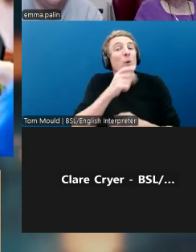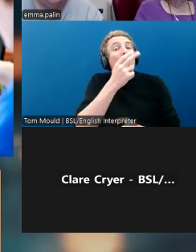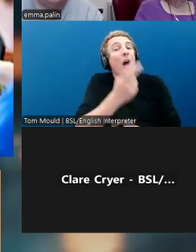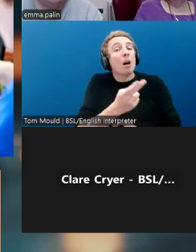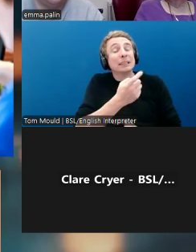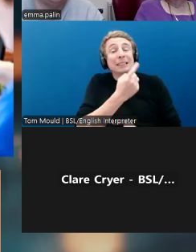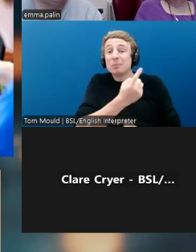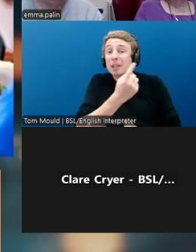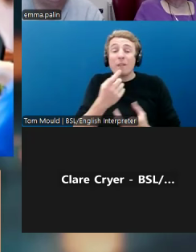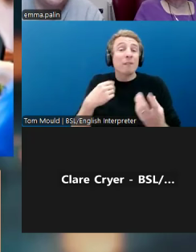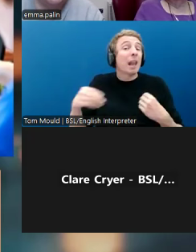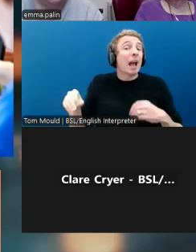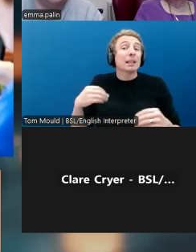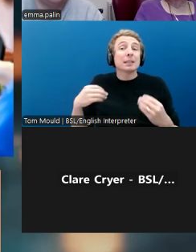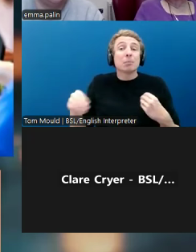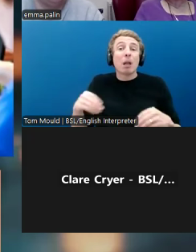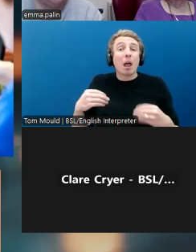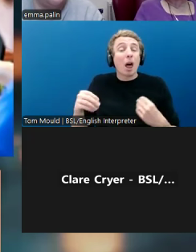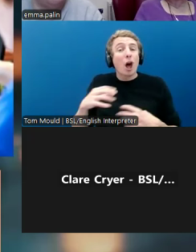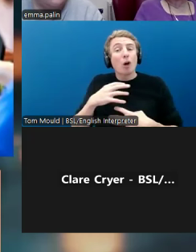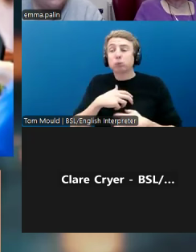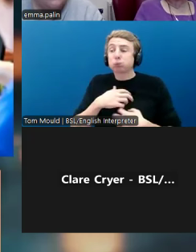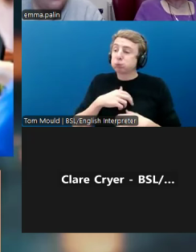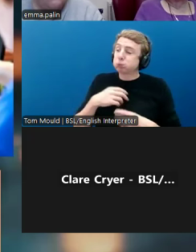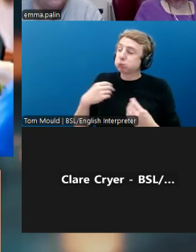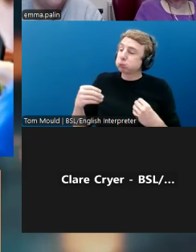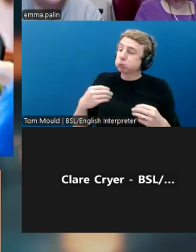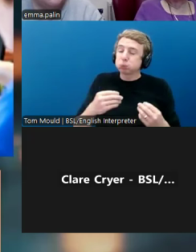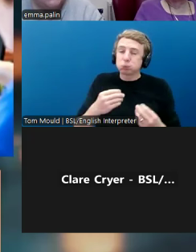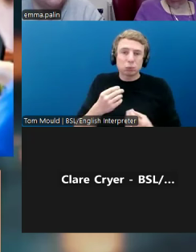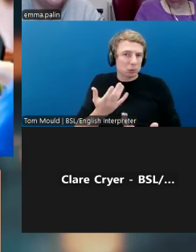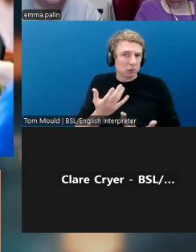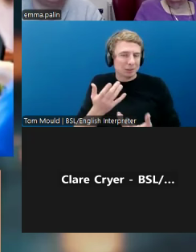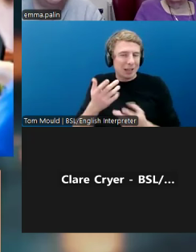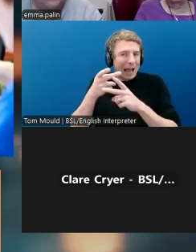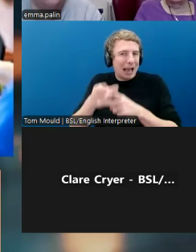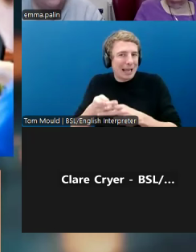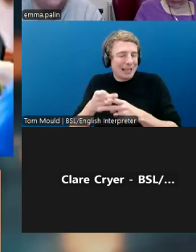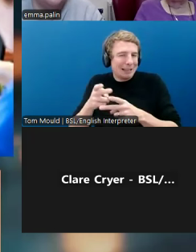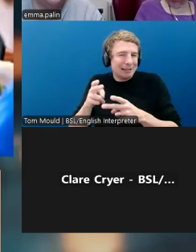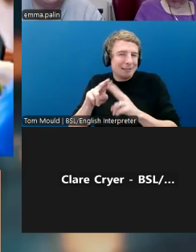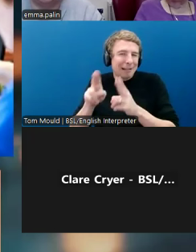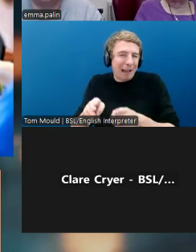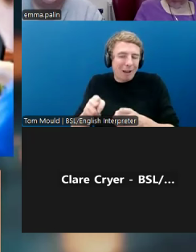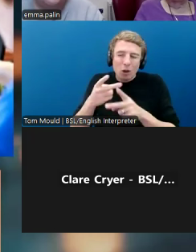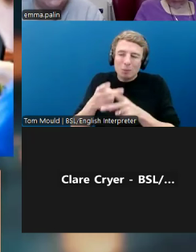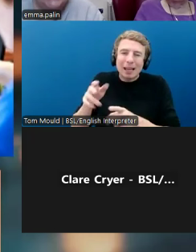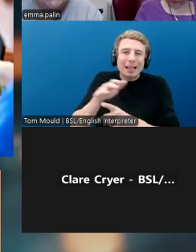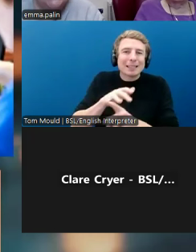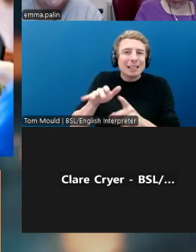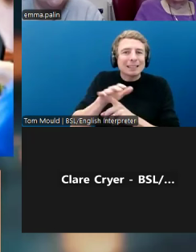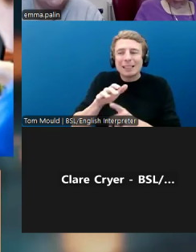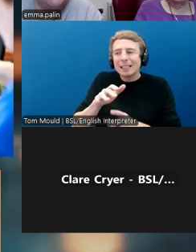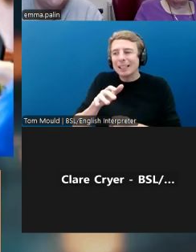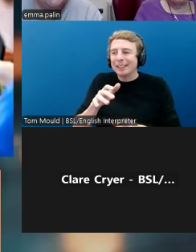that it can be unpredictable in care, and not everything goes to plan. As Natalie said before, there could be staff